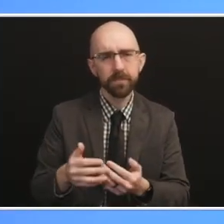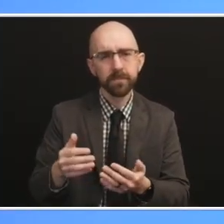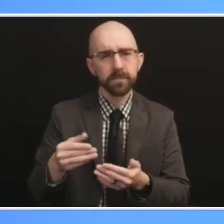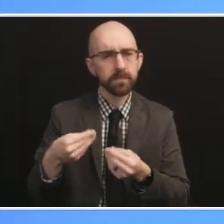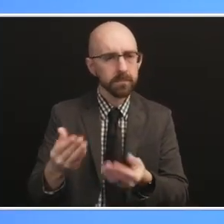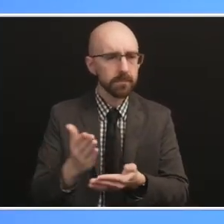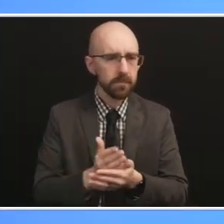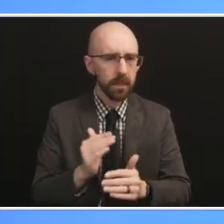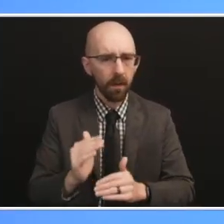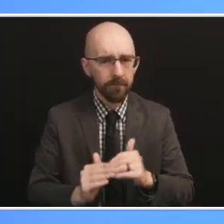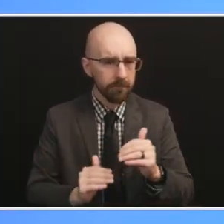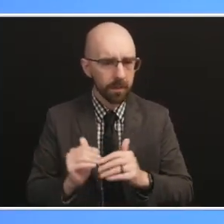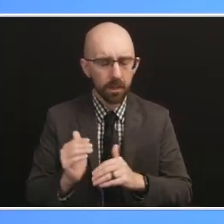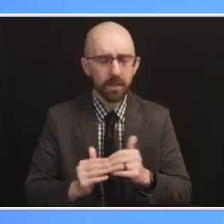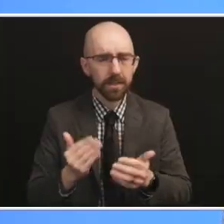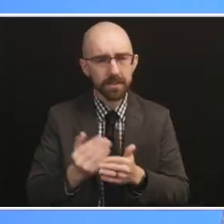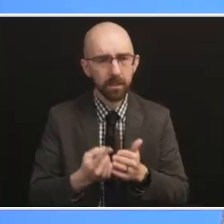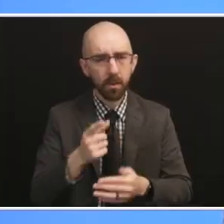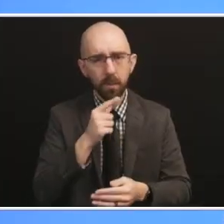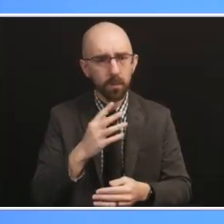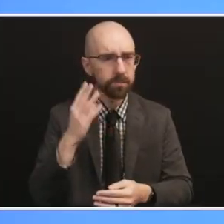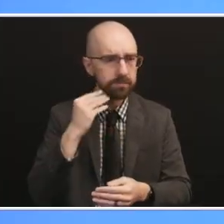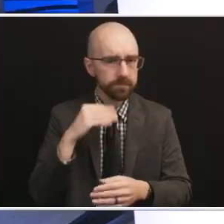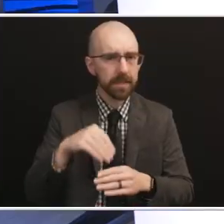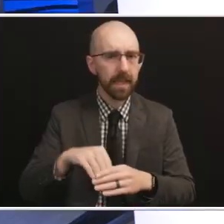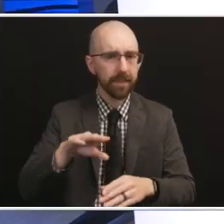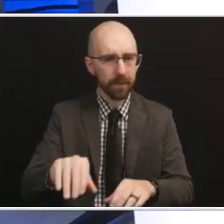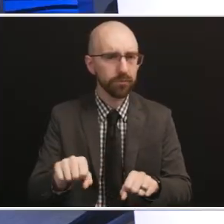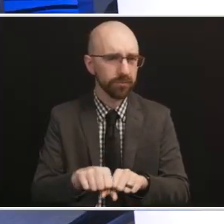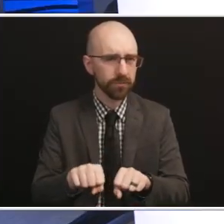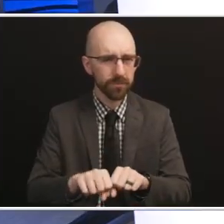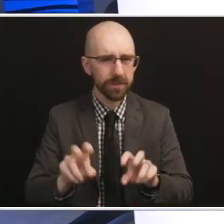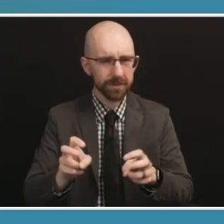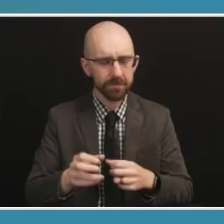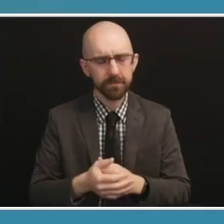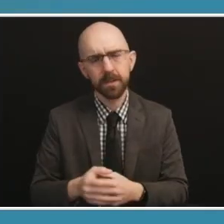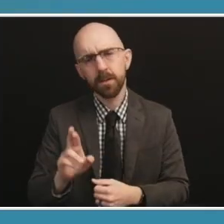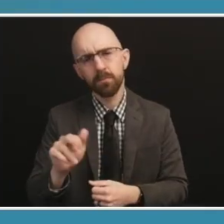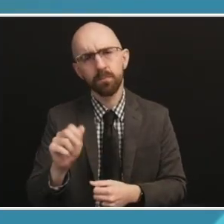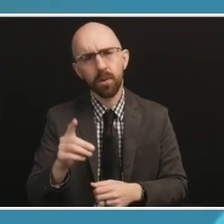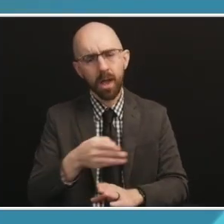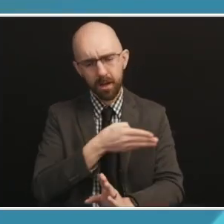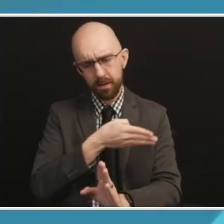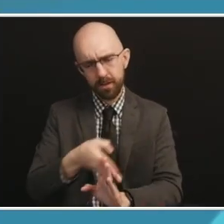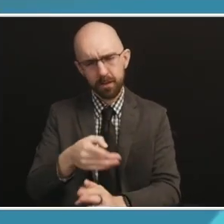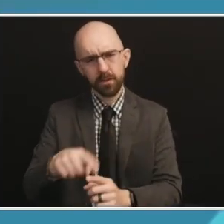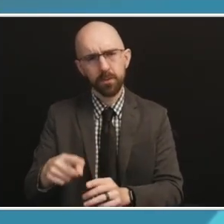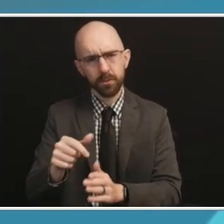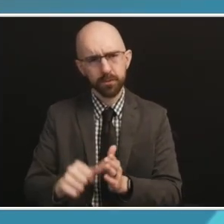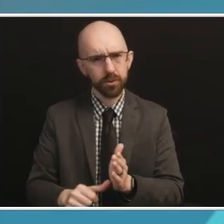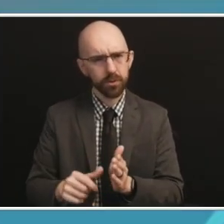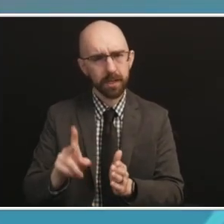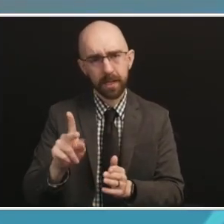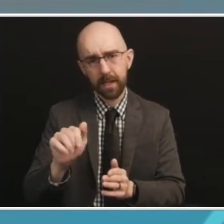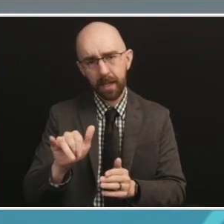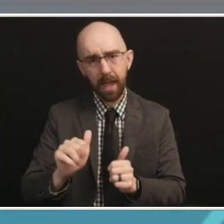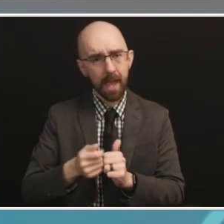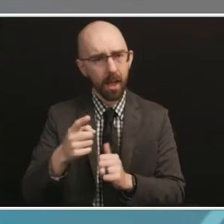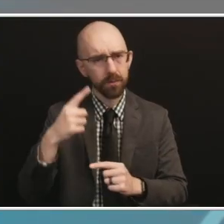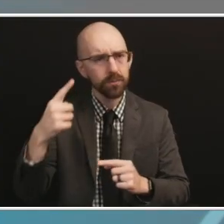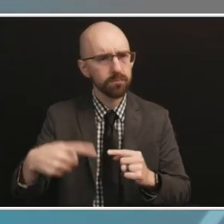on someone who's been in their shoes. Brad, what did you do leading up to the surgery? And Kay, how did you process it?